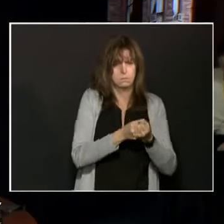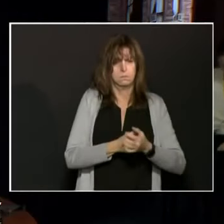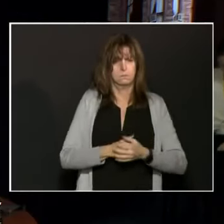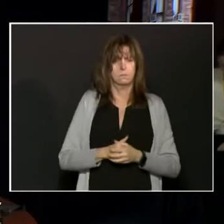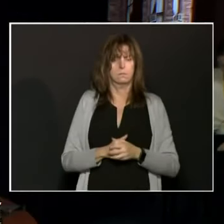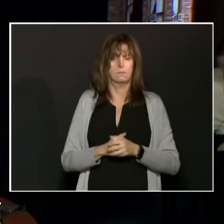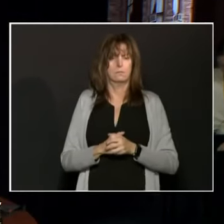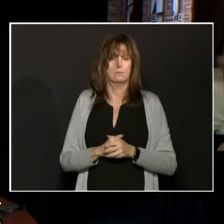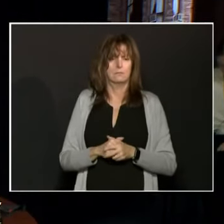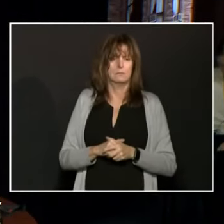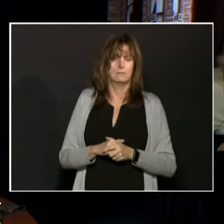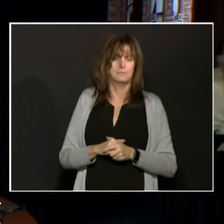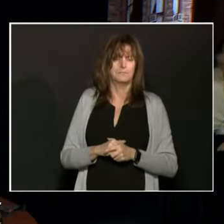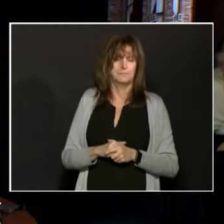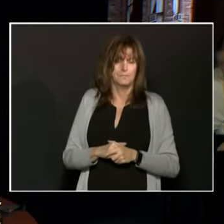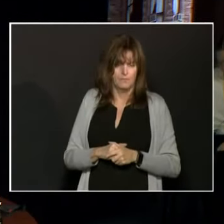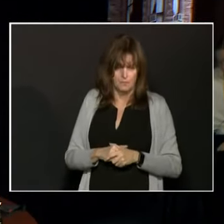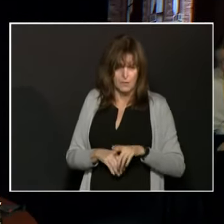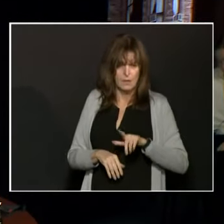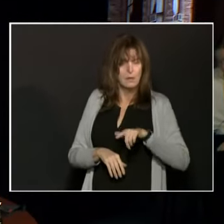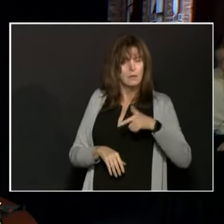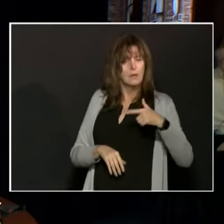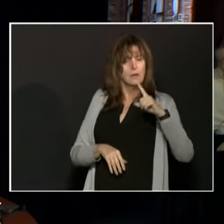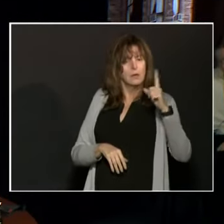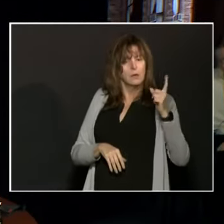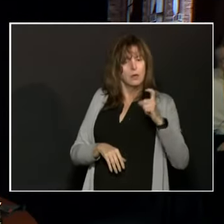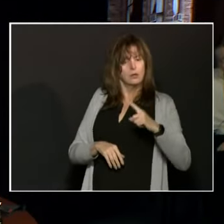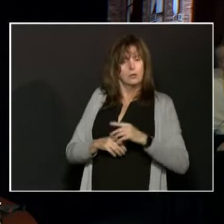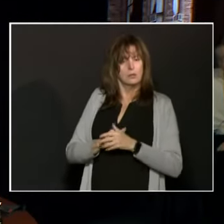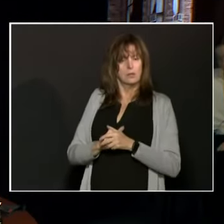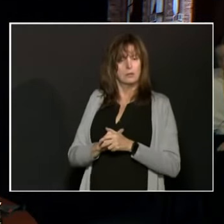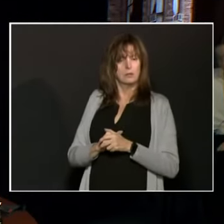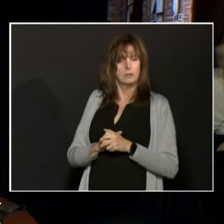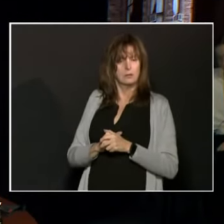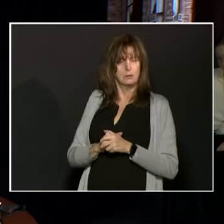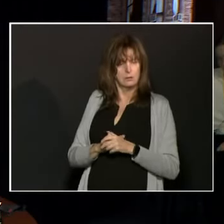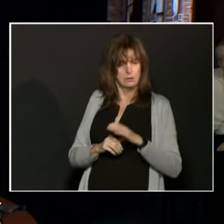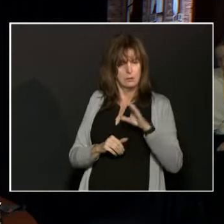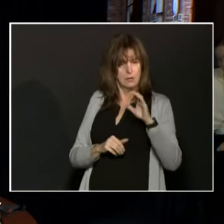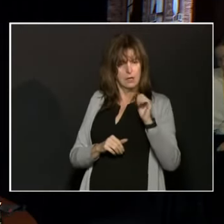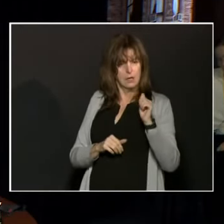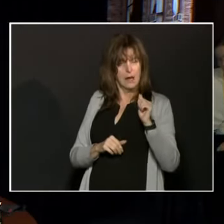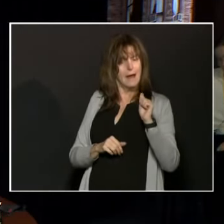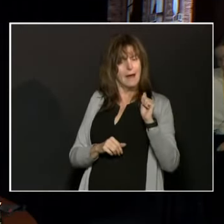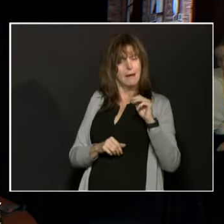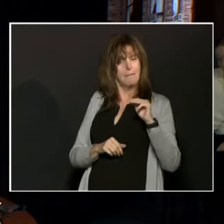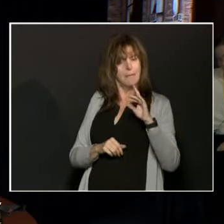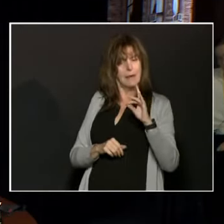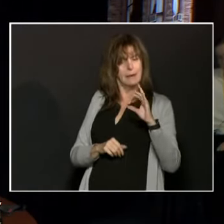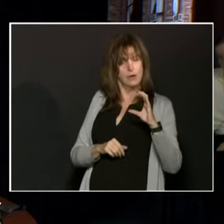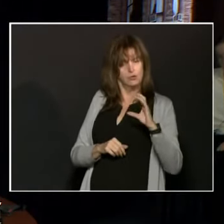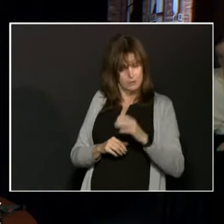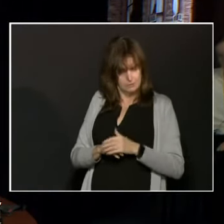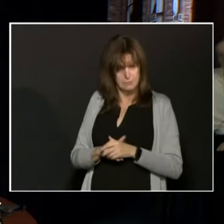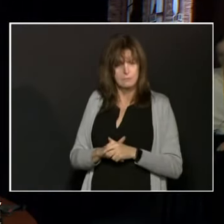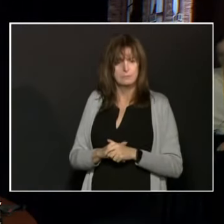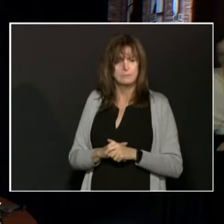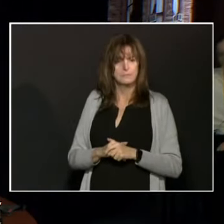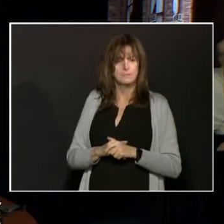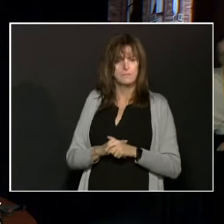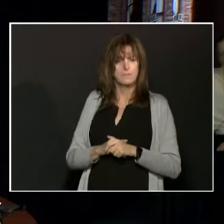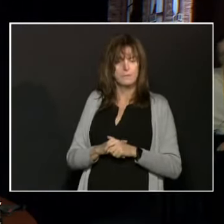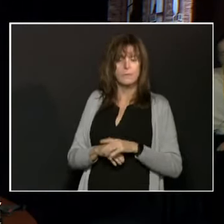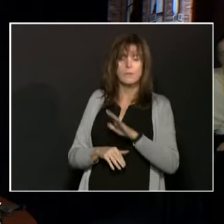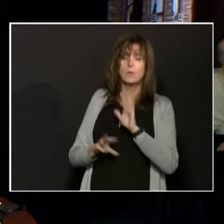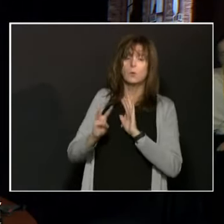Next question comes from Rob Hindi at AM 800. Please go ahead. Dr. Williams, for Windsor, Essex County, our